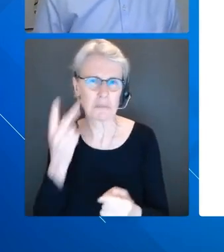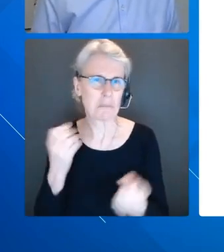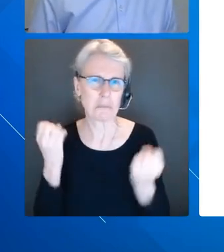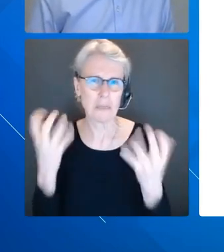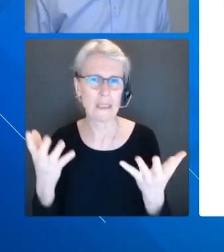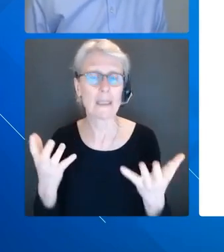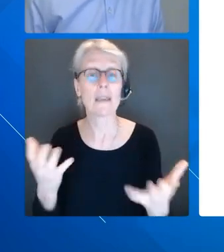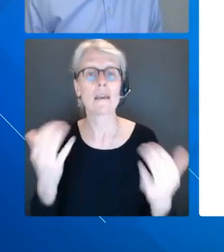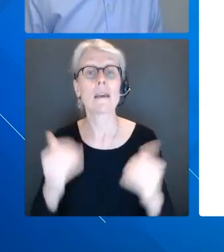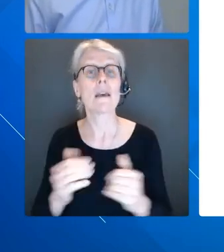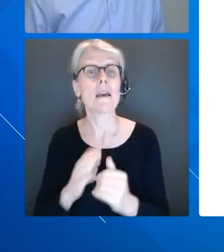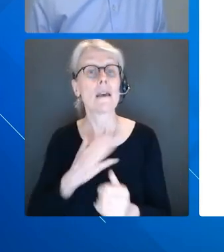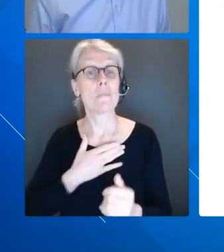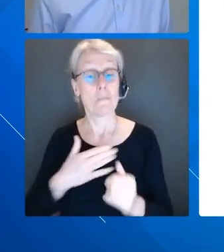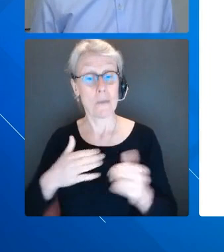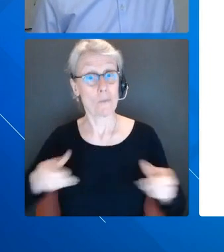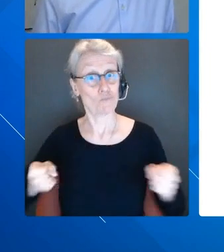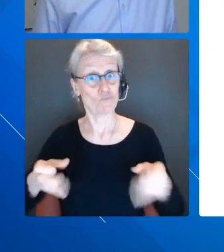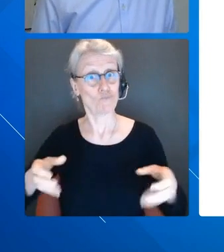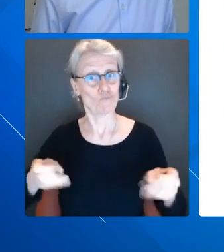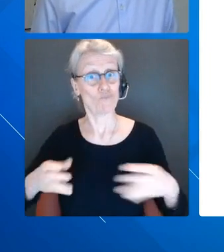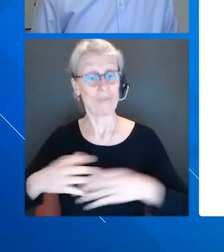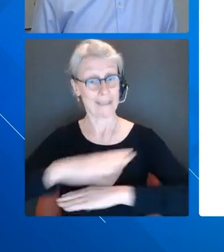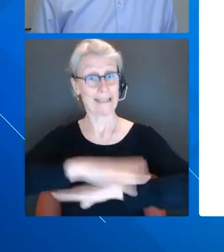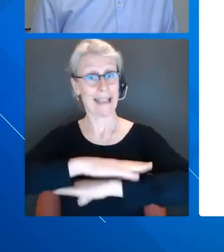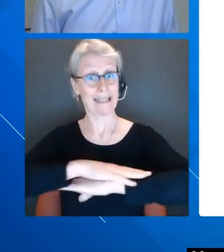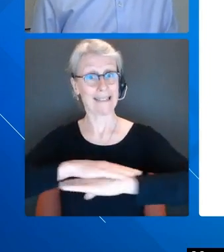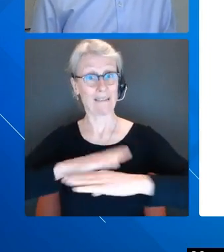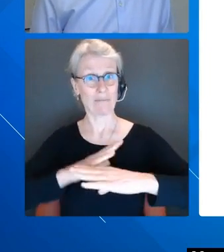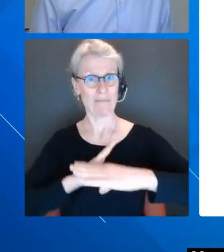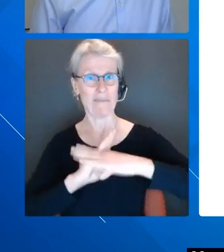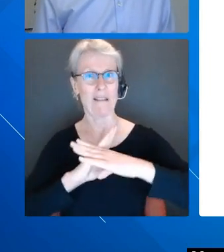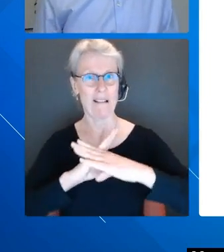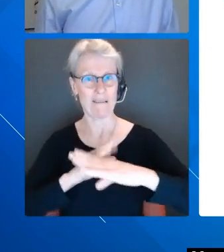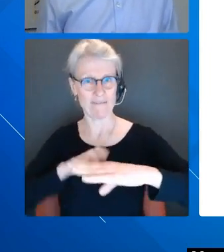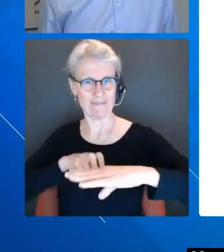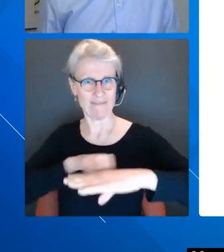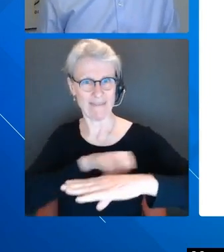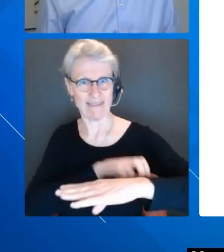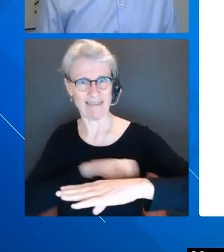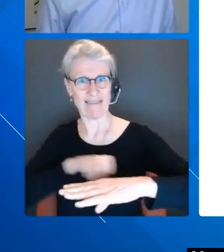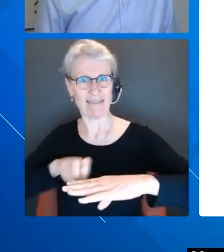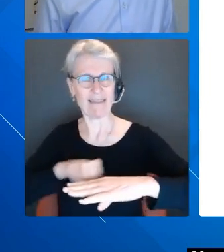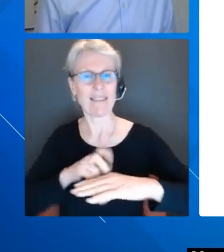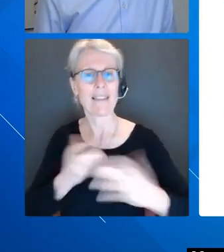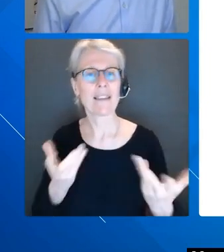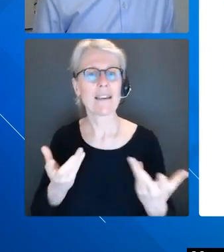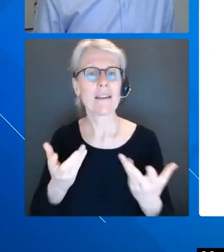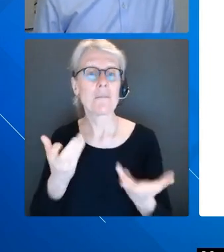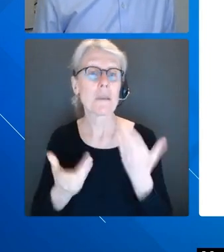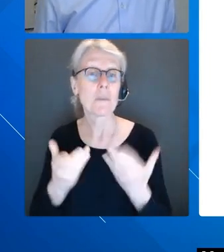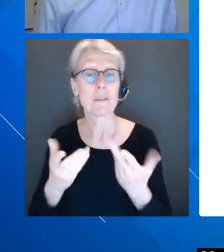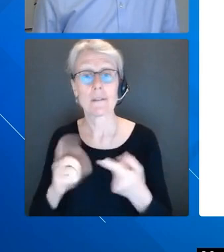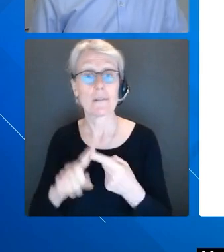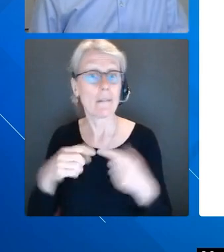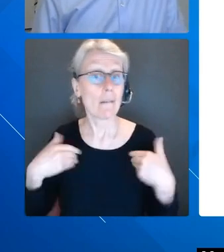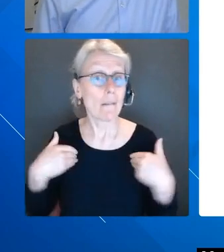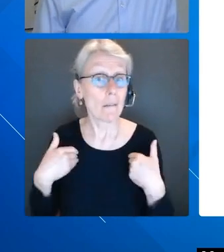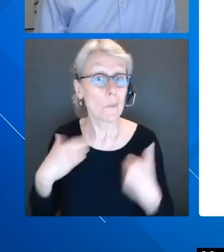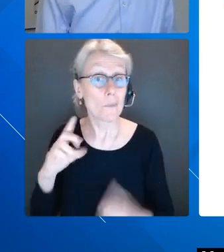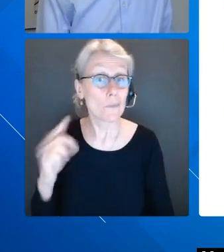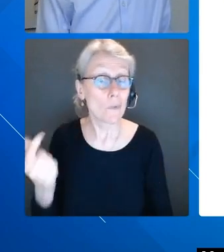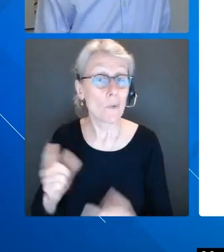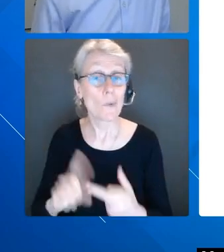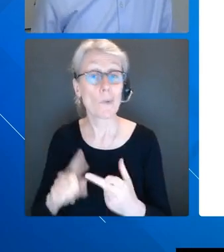require space for my wheelchair. So we're talking about physical disabilities. My wheelchair, my service animal, my white cane. Imagine somebody in